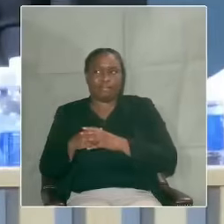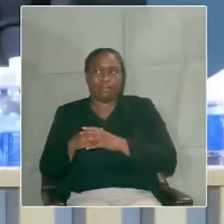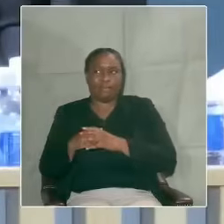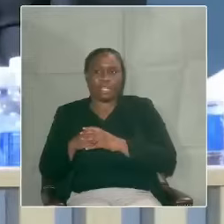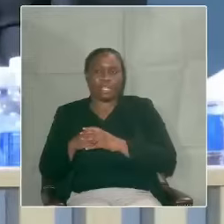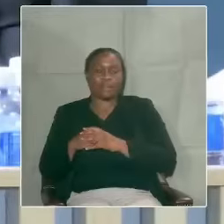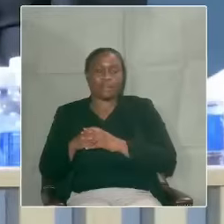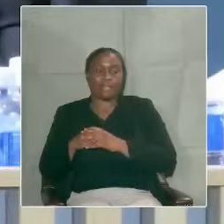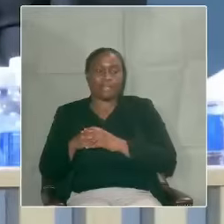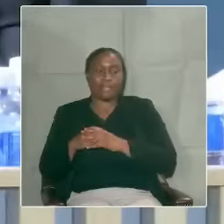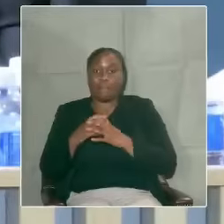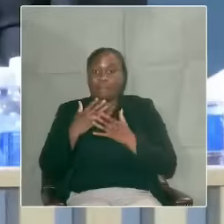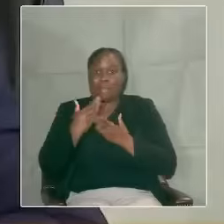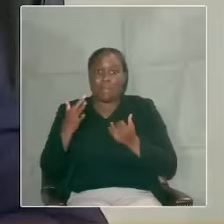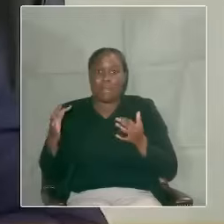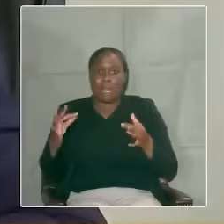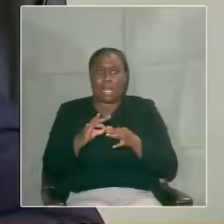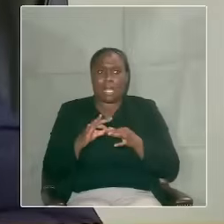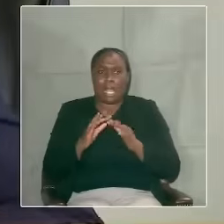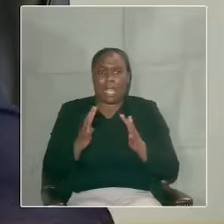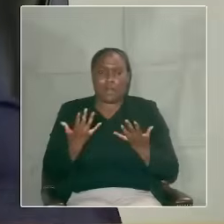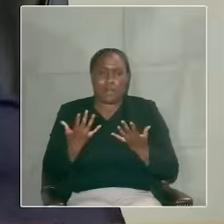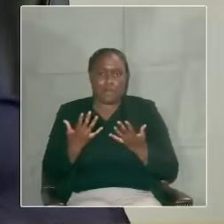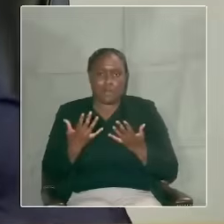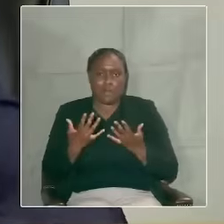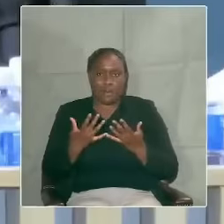I wouldn't know the linkage, how it came about.